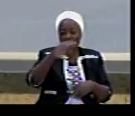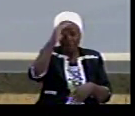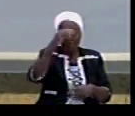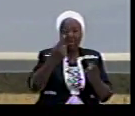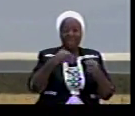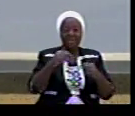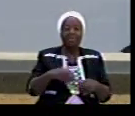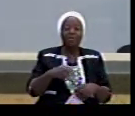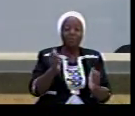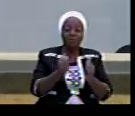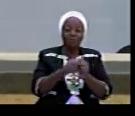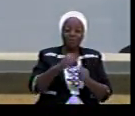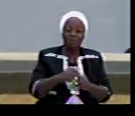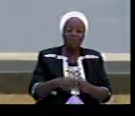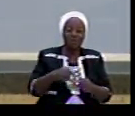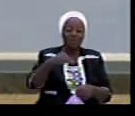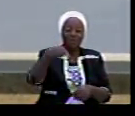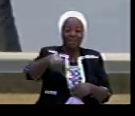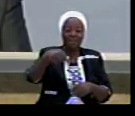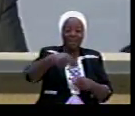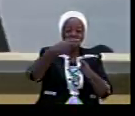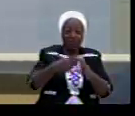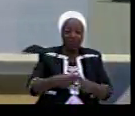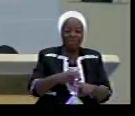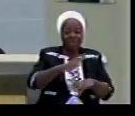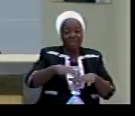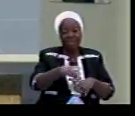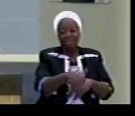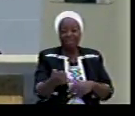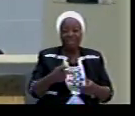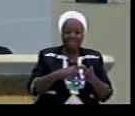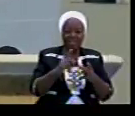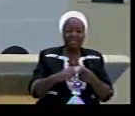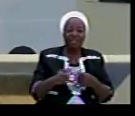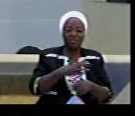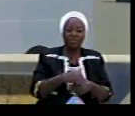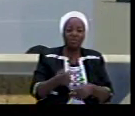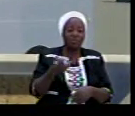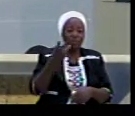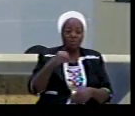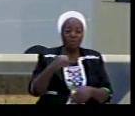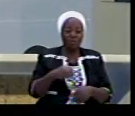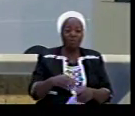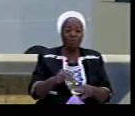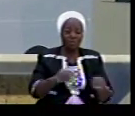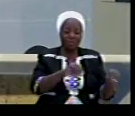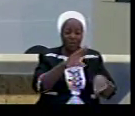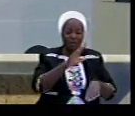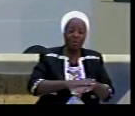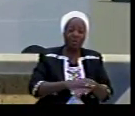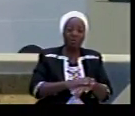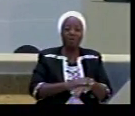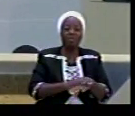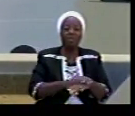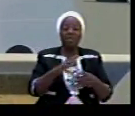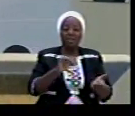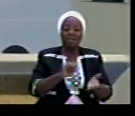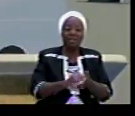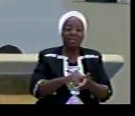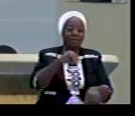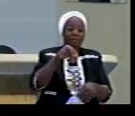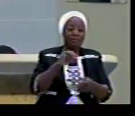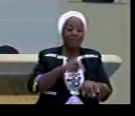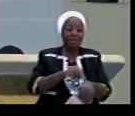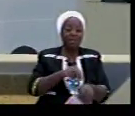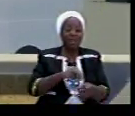And she had to be walking on a kind of orthopedic pair of shoes to balance her gait.